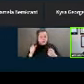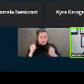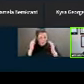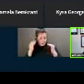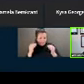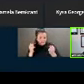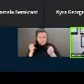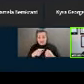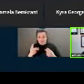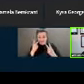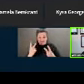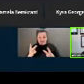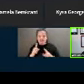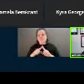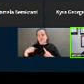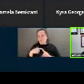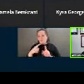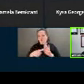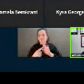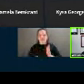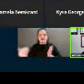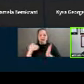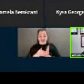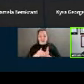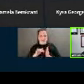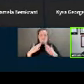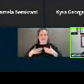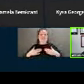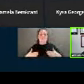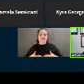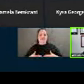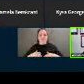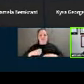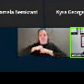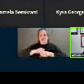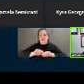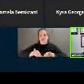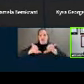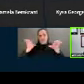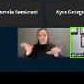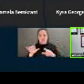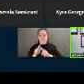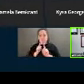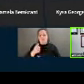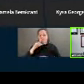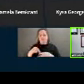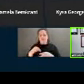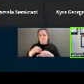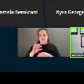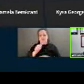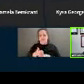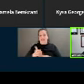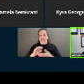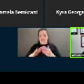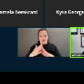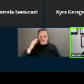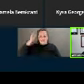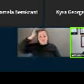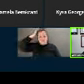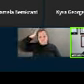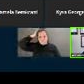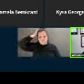seen, but we'll make sure it's provided again, which is the physical security performance goals for faith-based communities. And I'm just gonna speak to it just